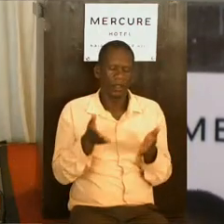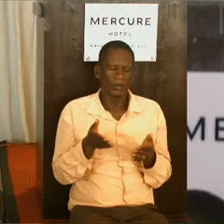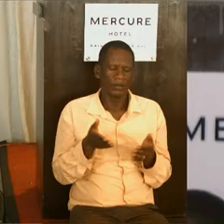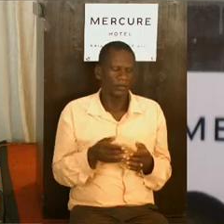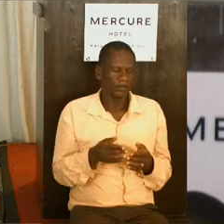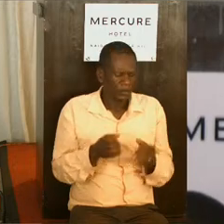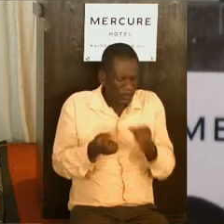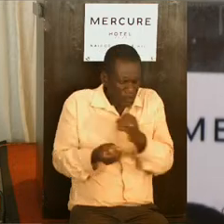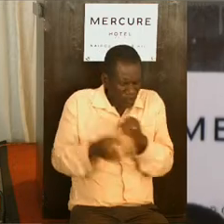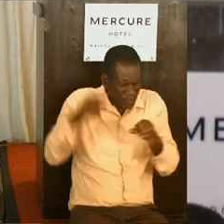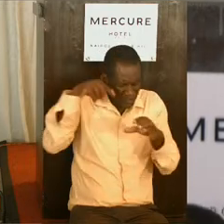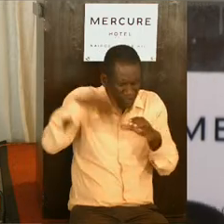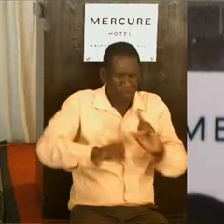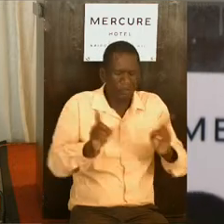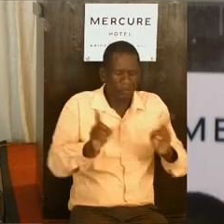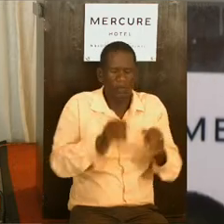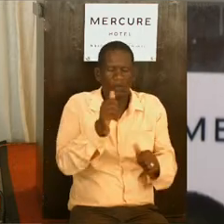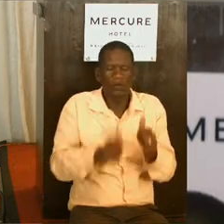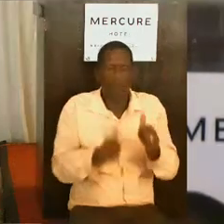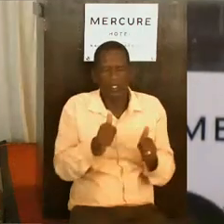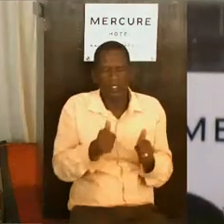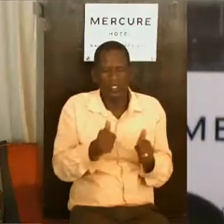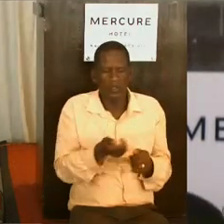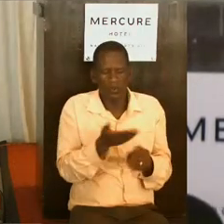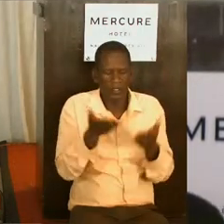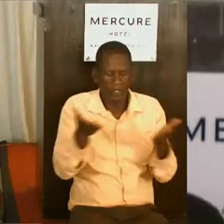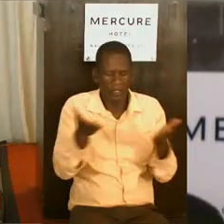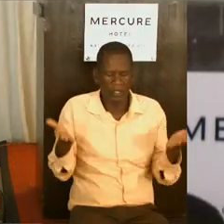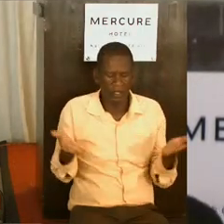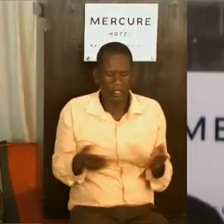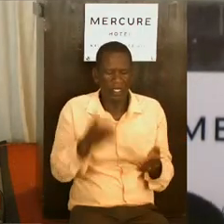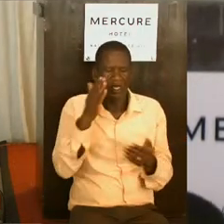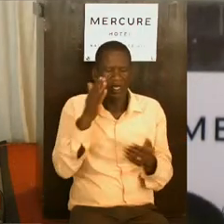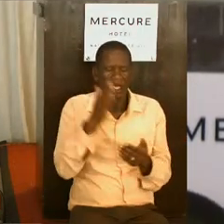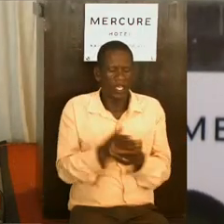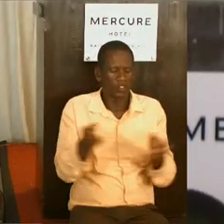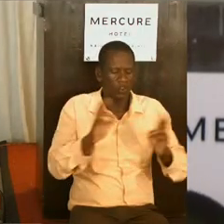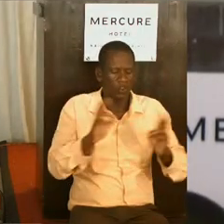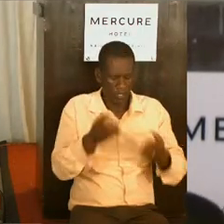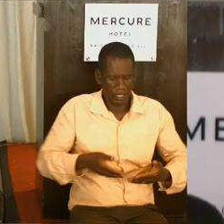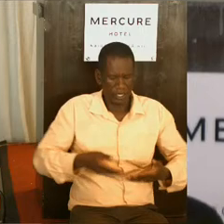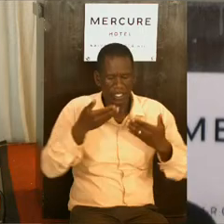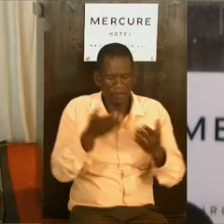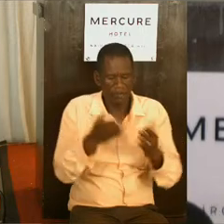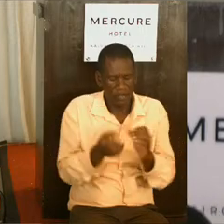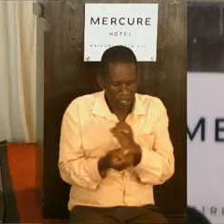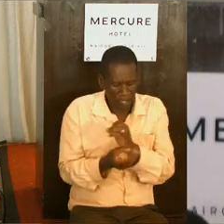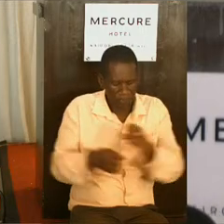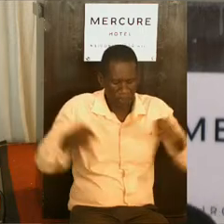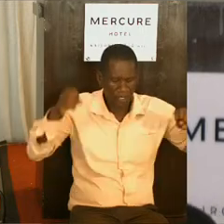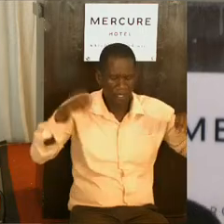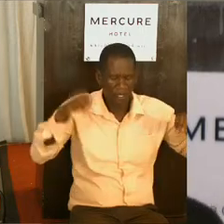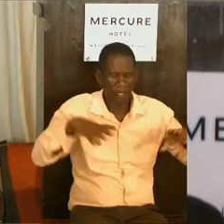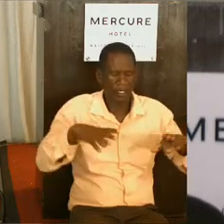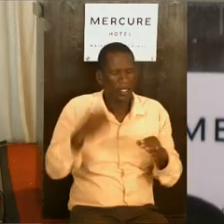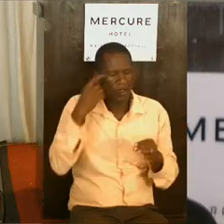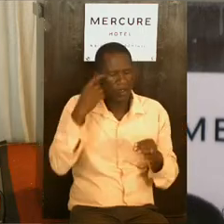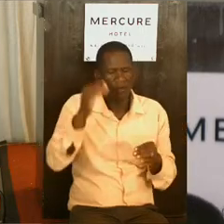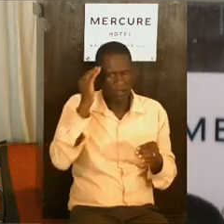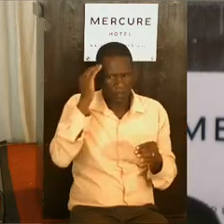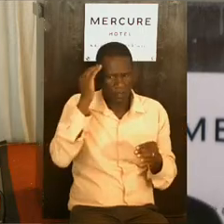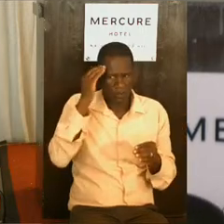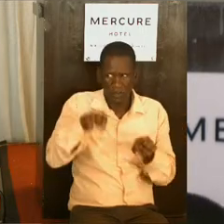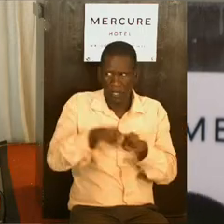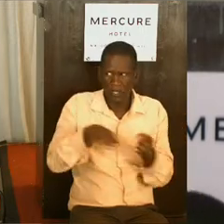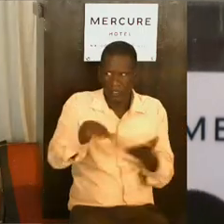will not go into the details of which other instruments actually already provide and articulate for Education